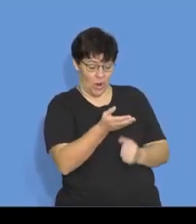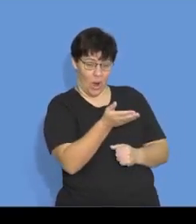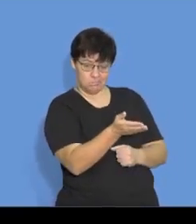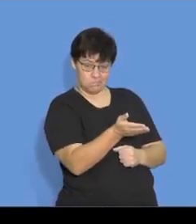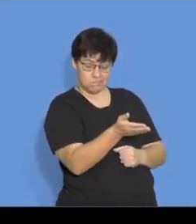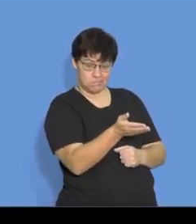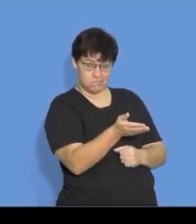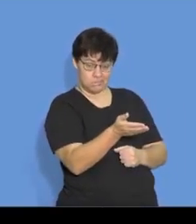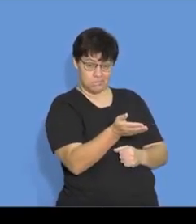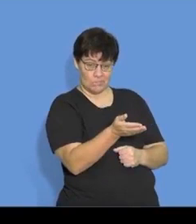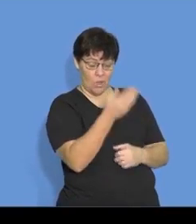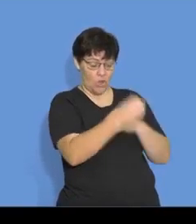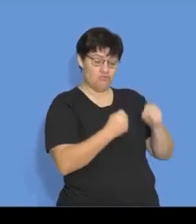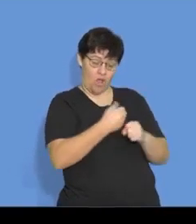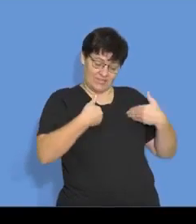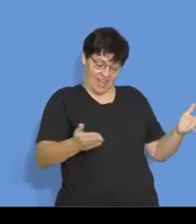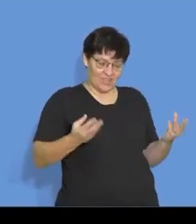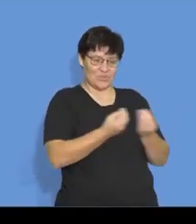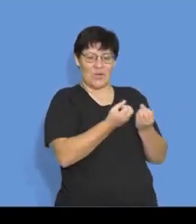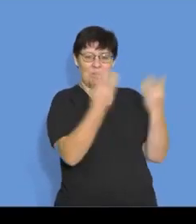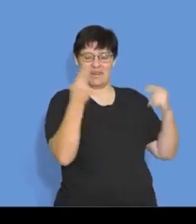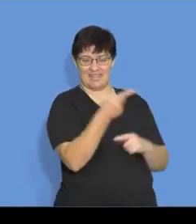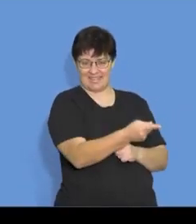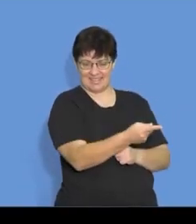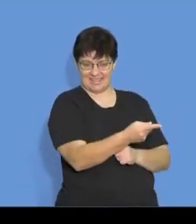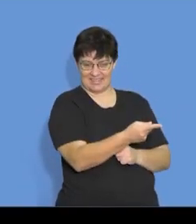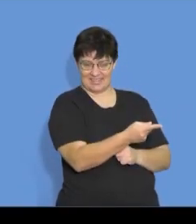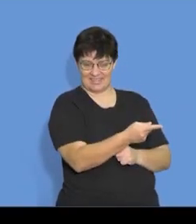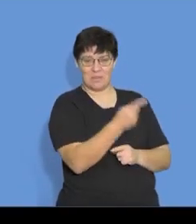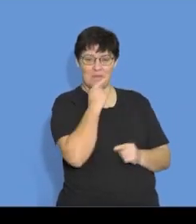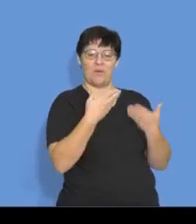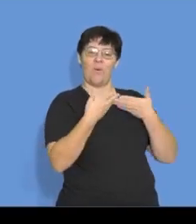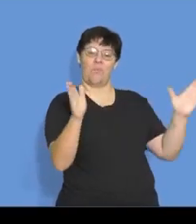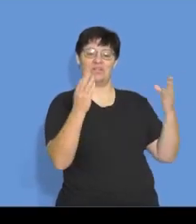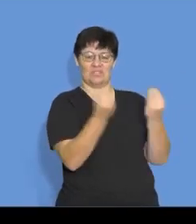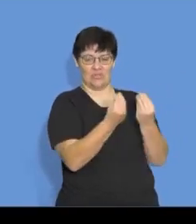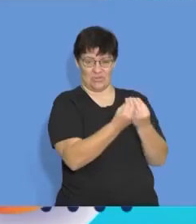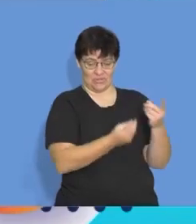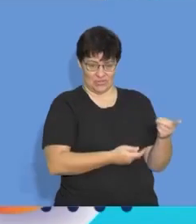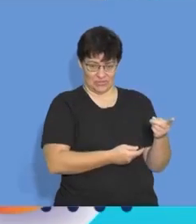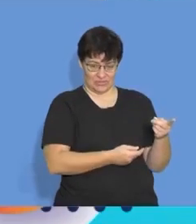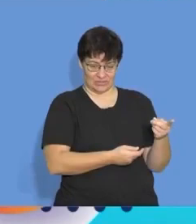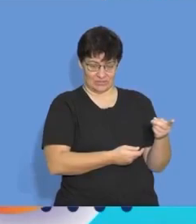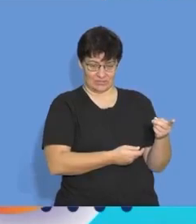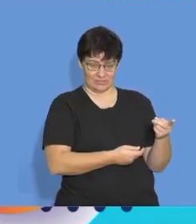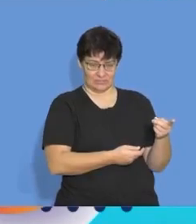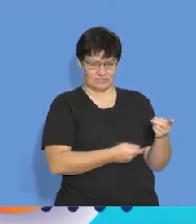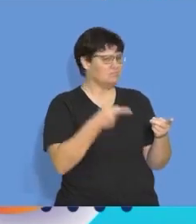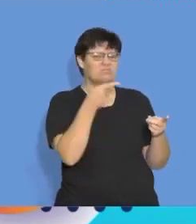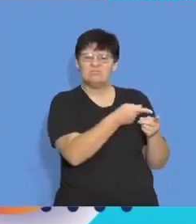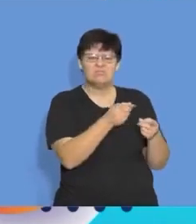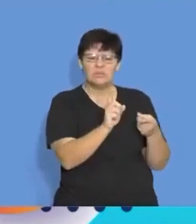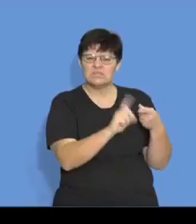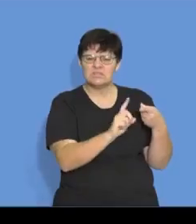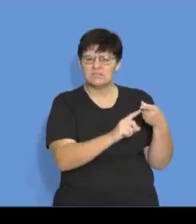at the beginning of the year. And this is what we refer to as the opening stock, right? What about the opening stock?